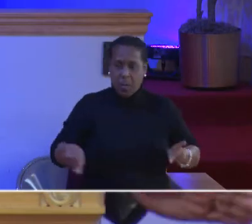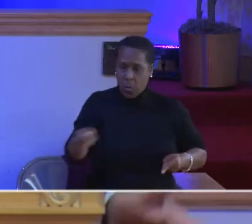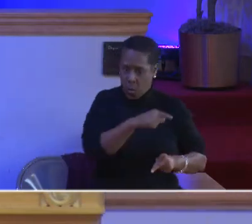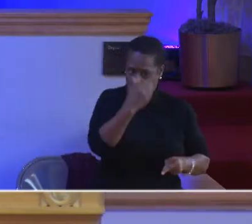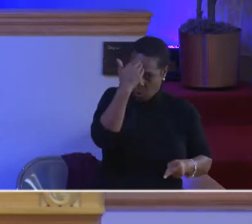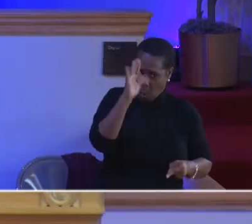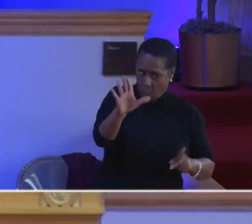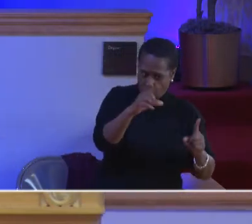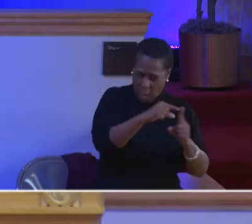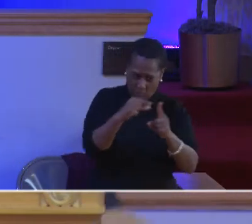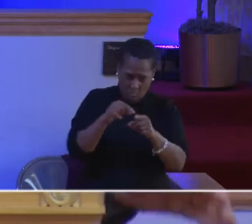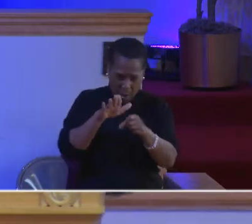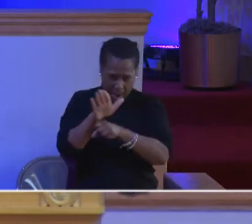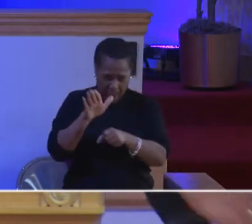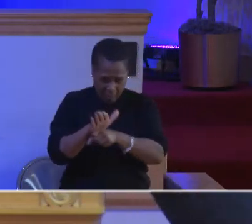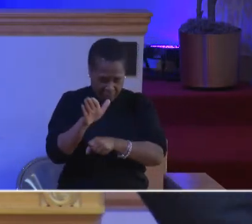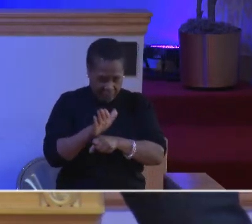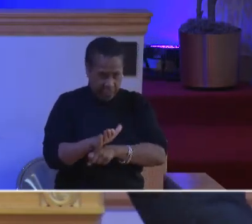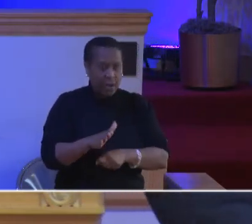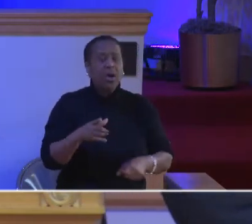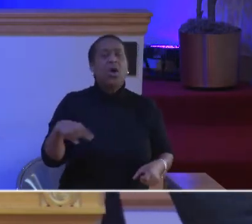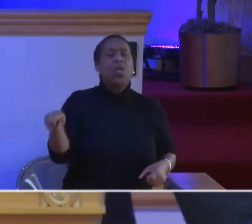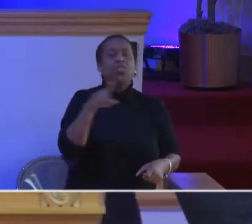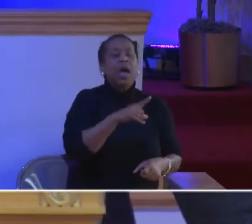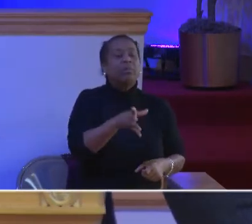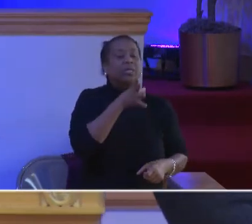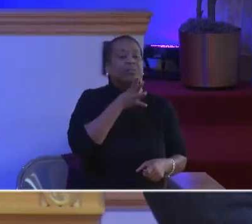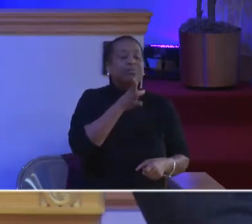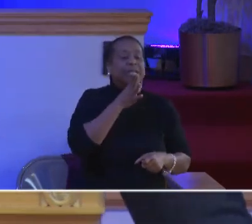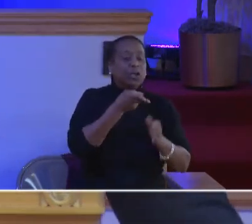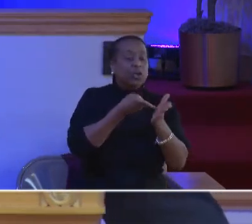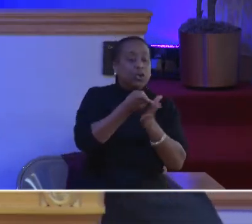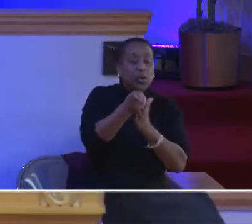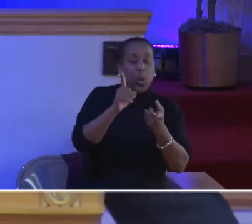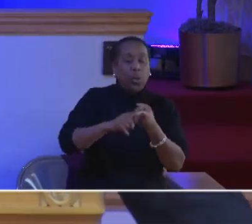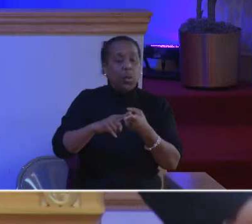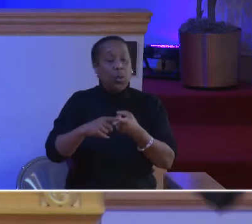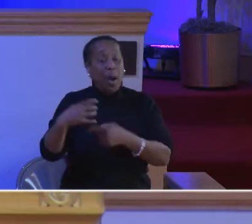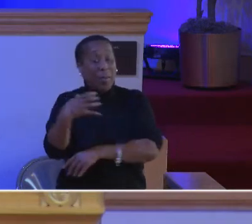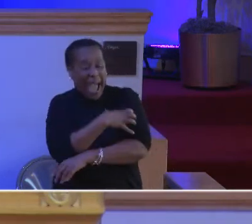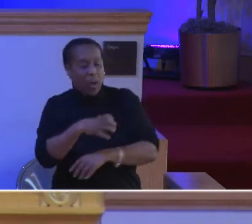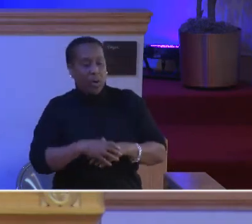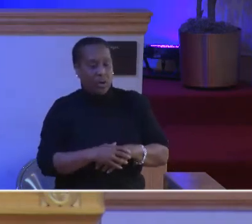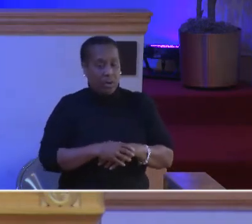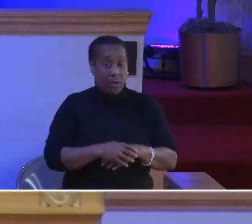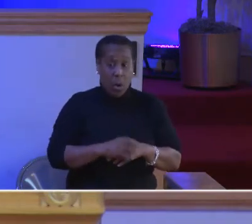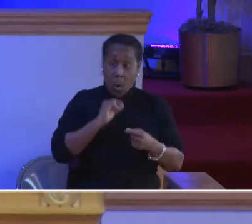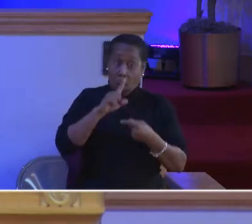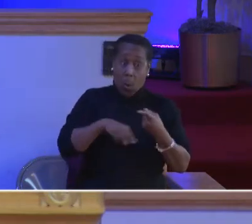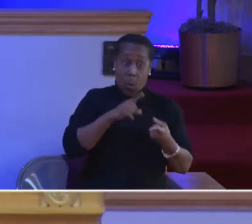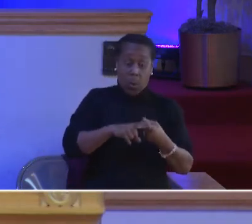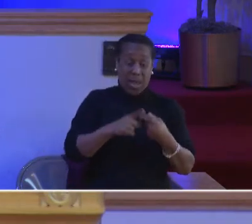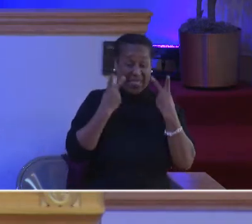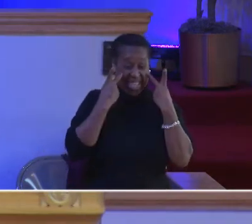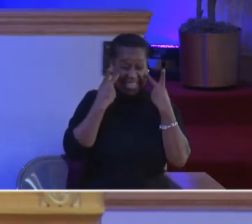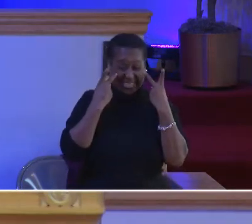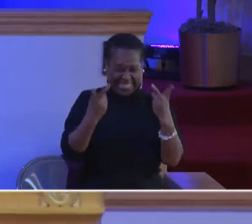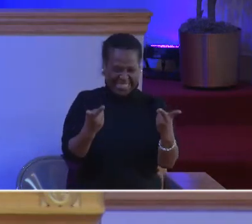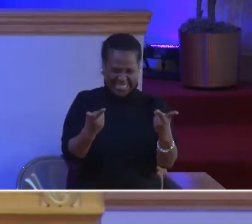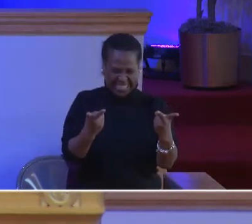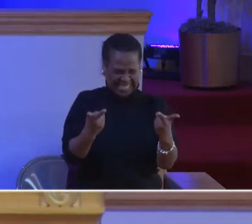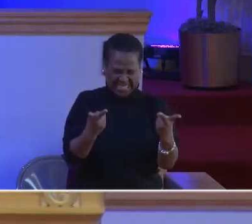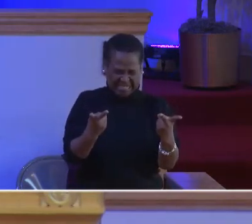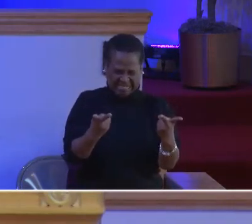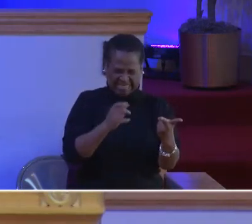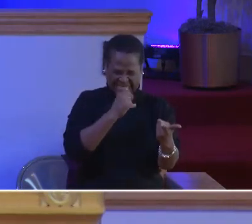word enough to speak truth to power. That when they see injustice,